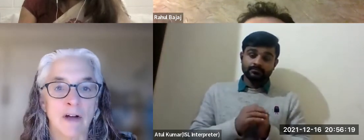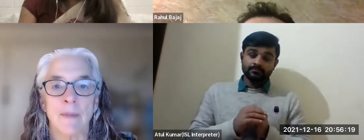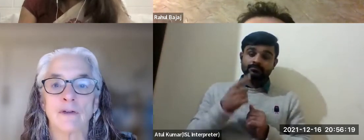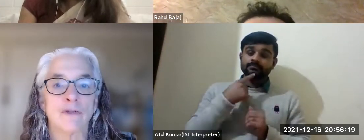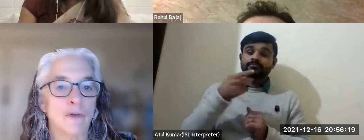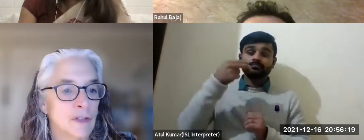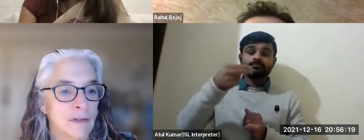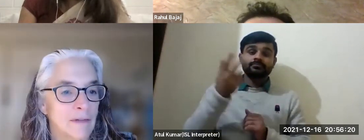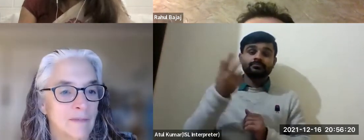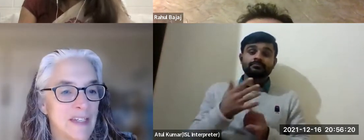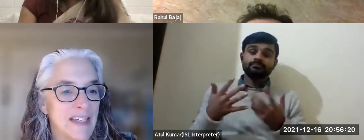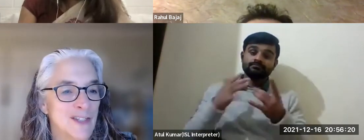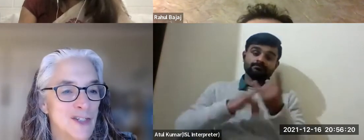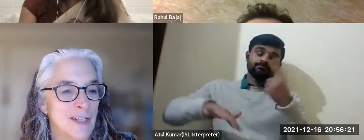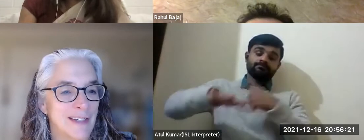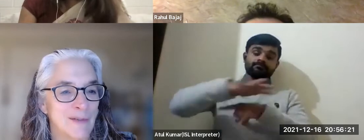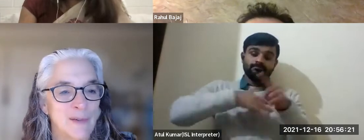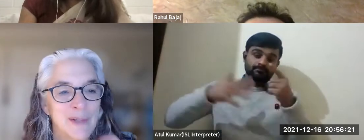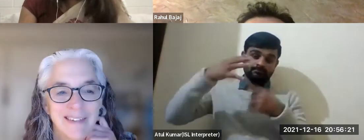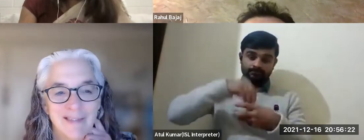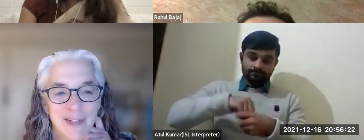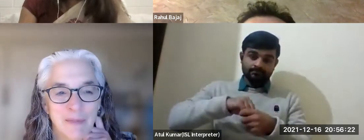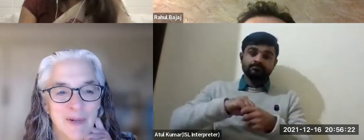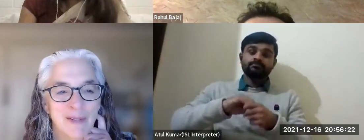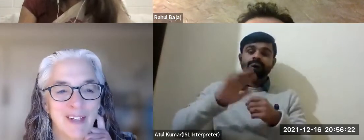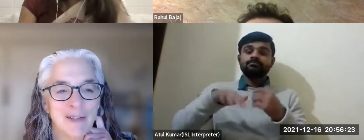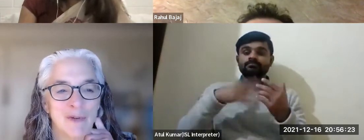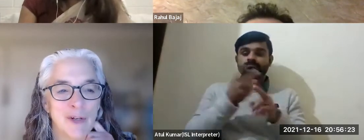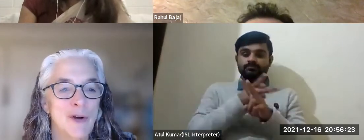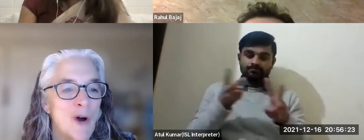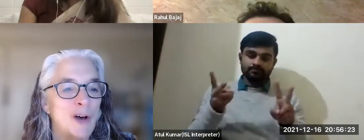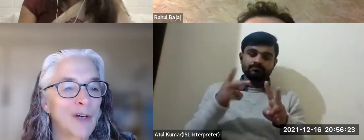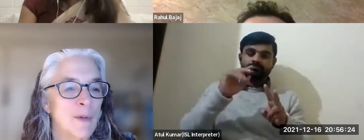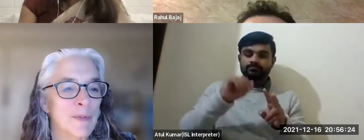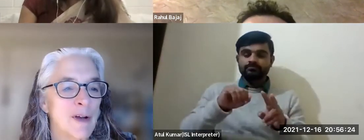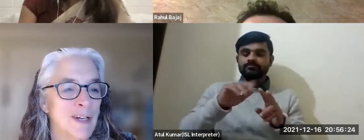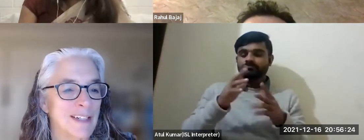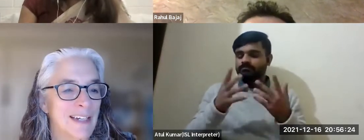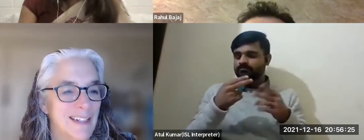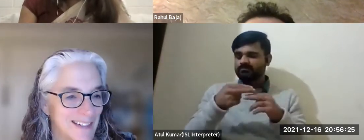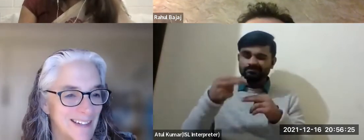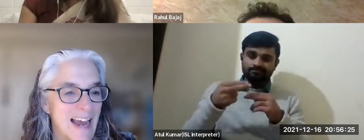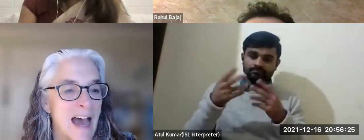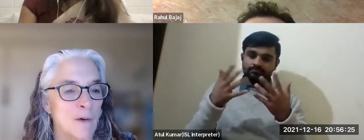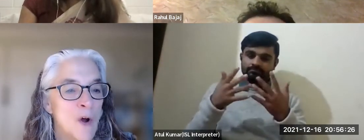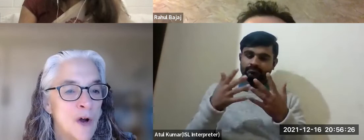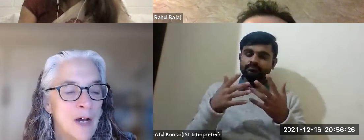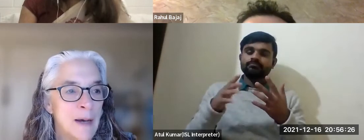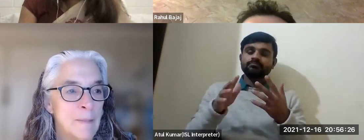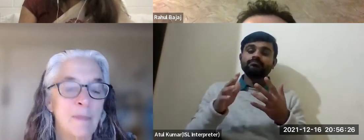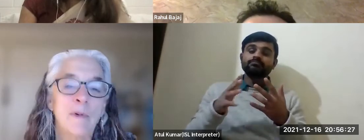it? Environmental, social, ESG. What is Shilpi? What are those letters for? All corporate America